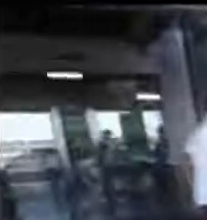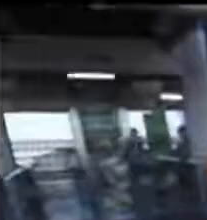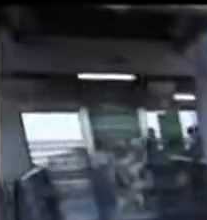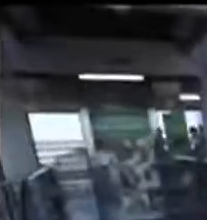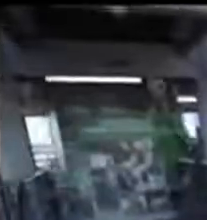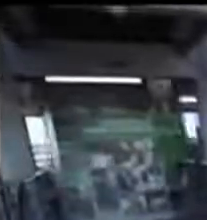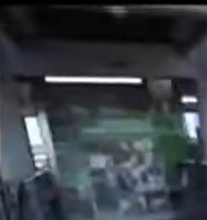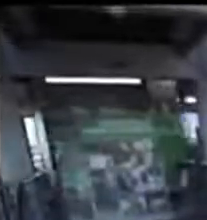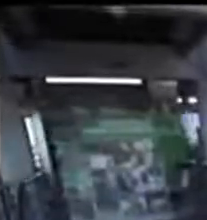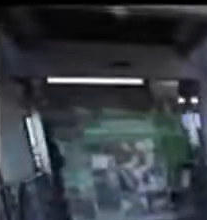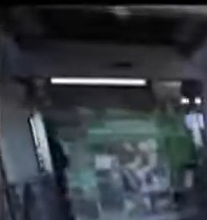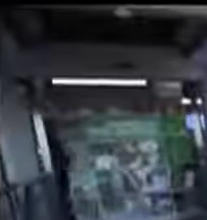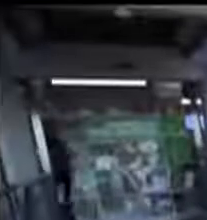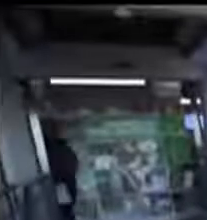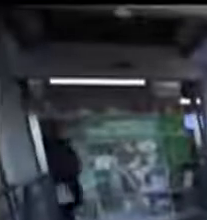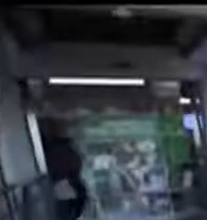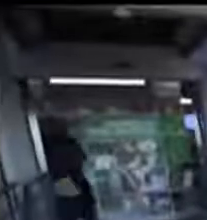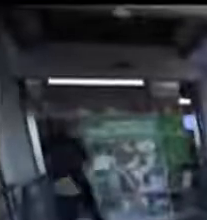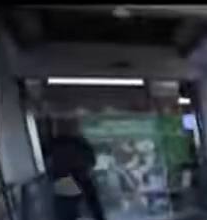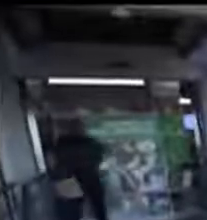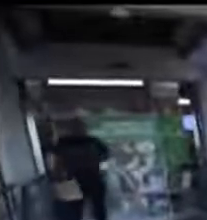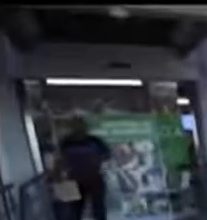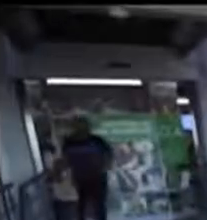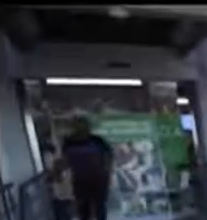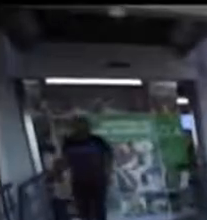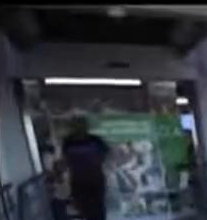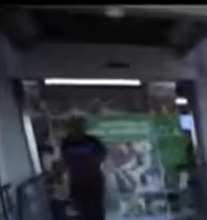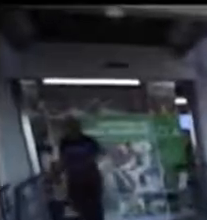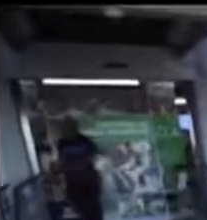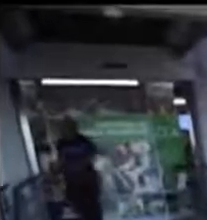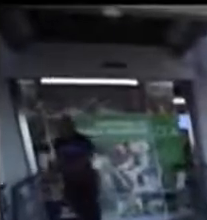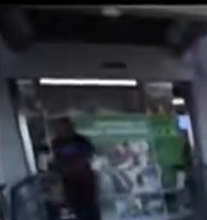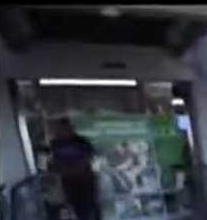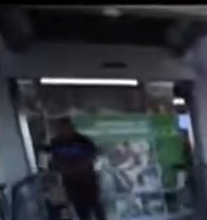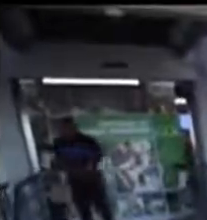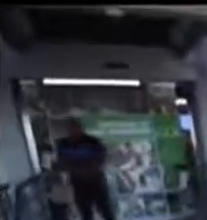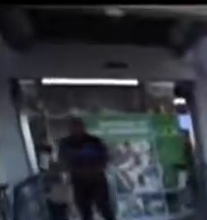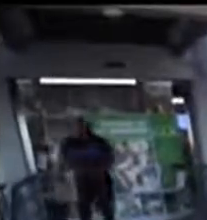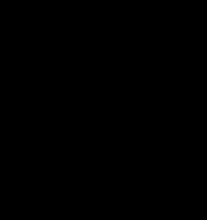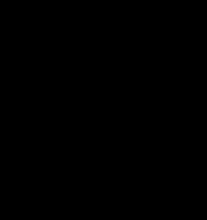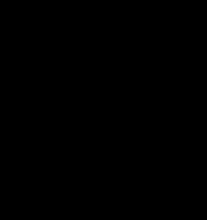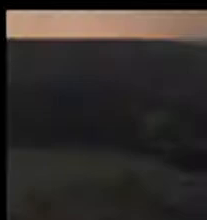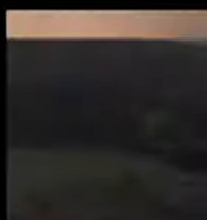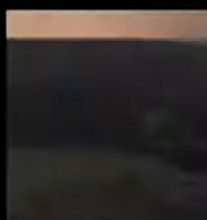a? Dusty. Annie got a Dusty, and we're going to name her Mika.